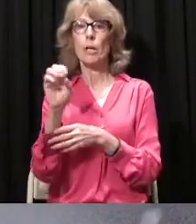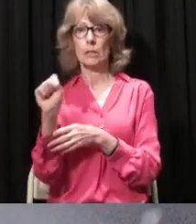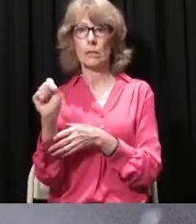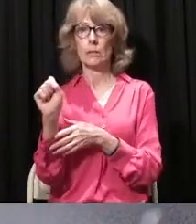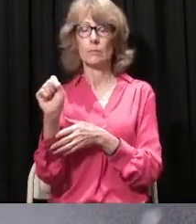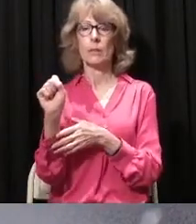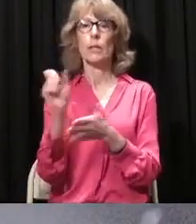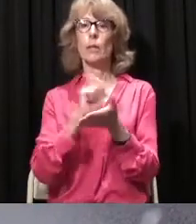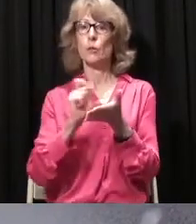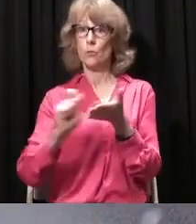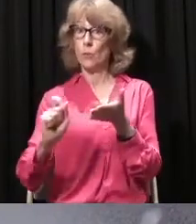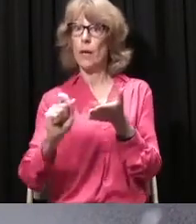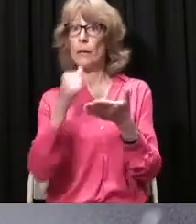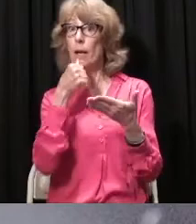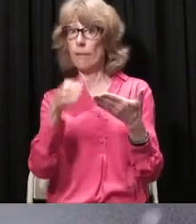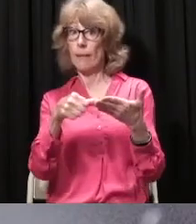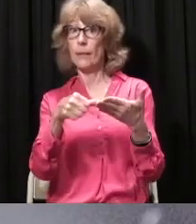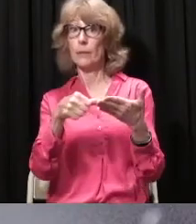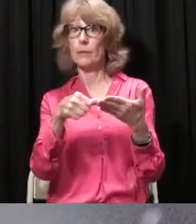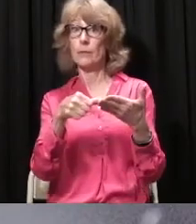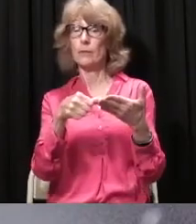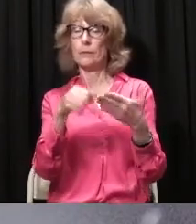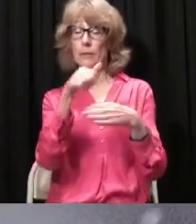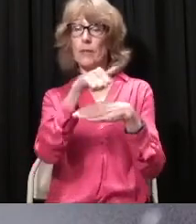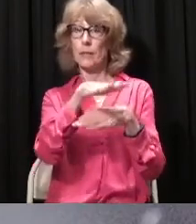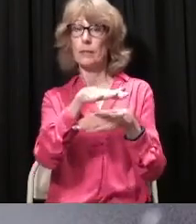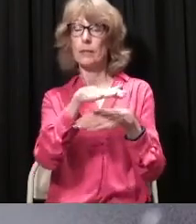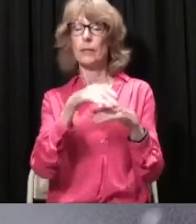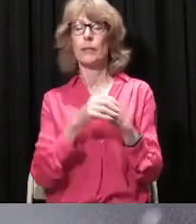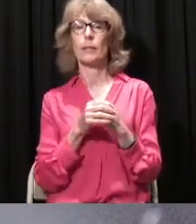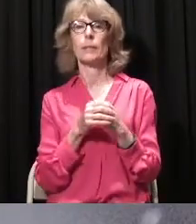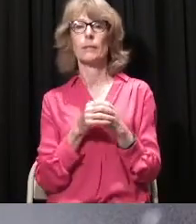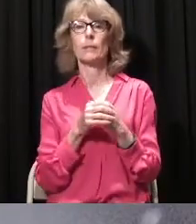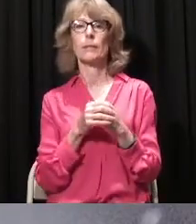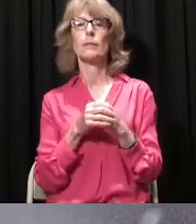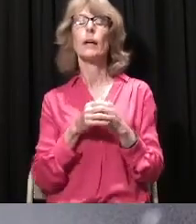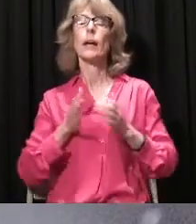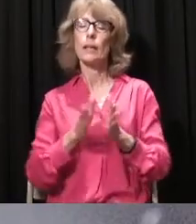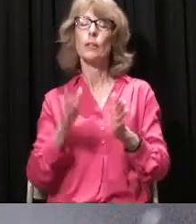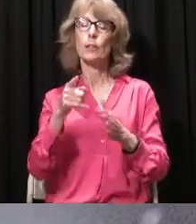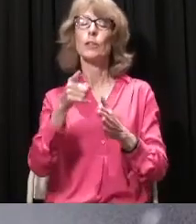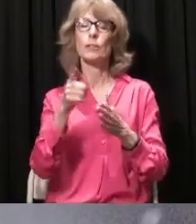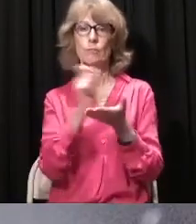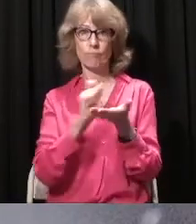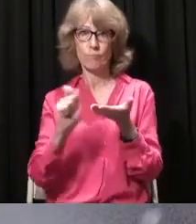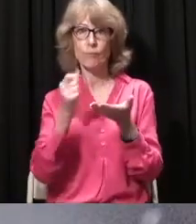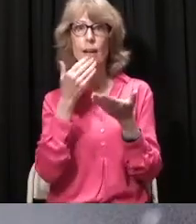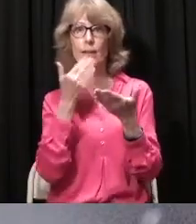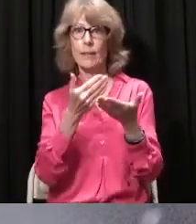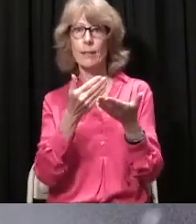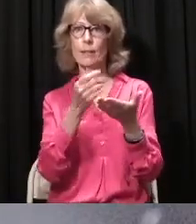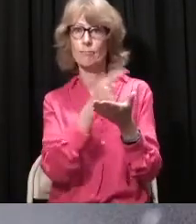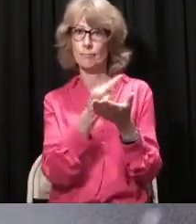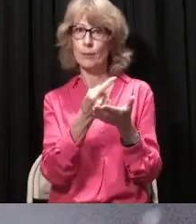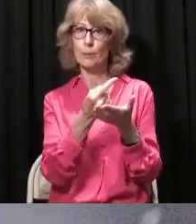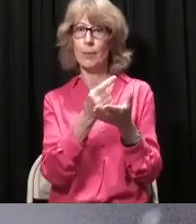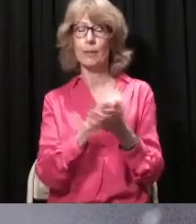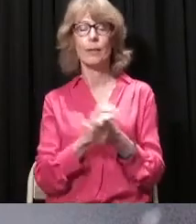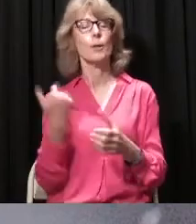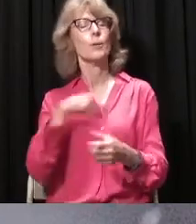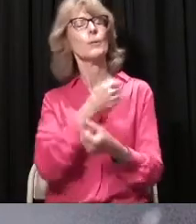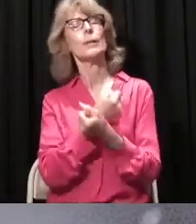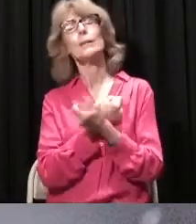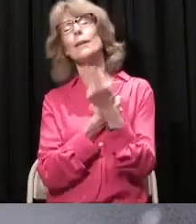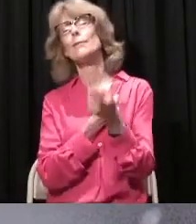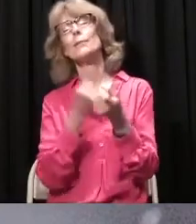letter to that person. I highly encourage you to do that this week. We love you so much. As always, you're welcome to call the